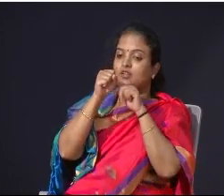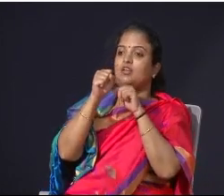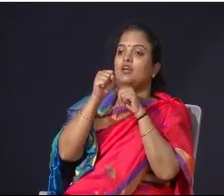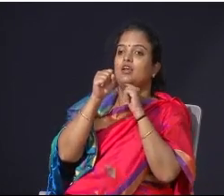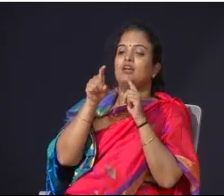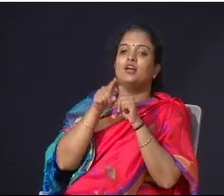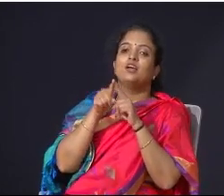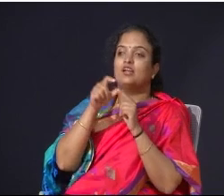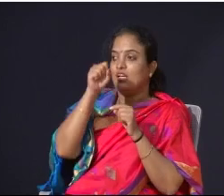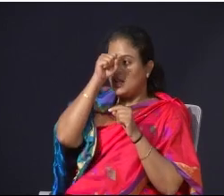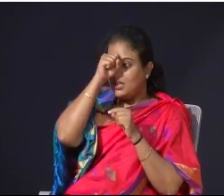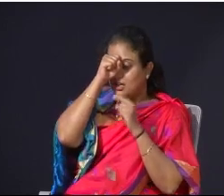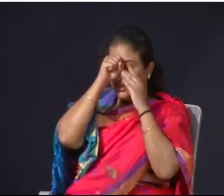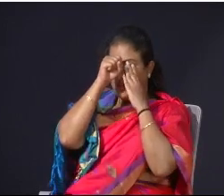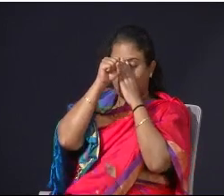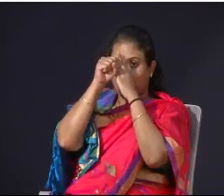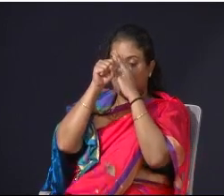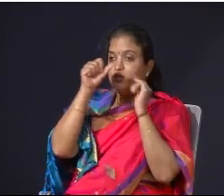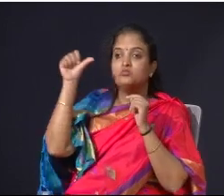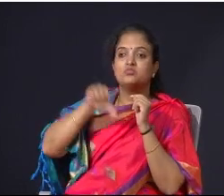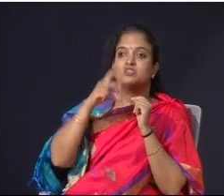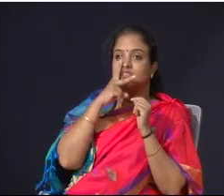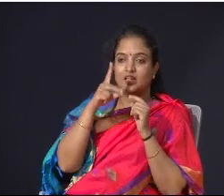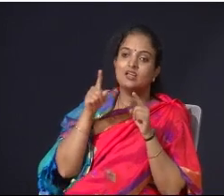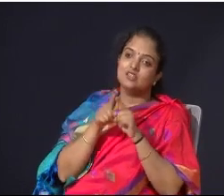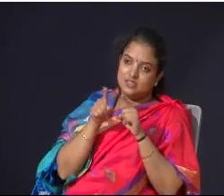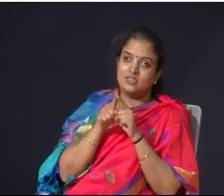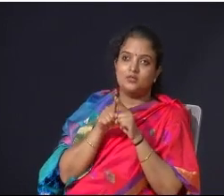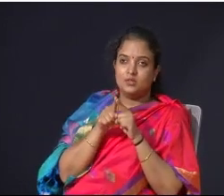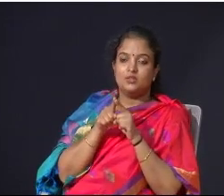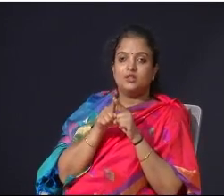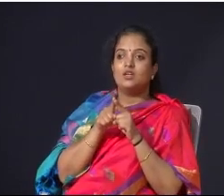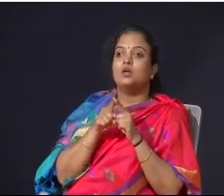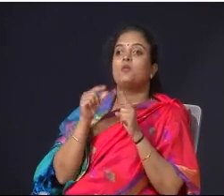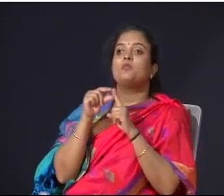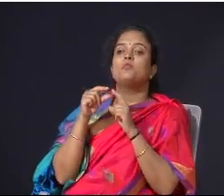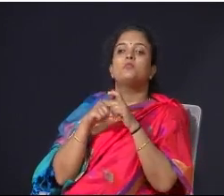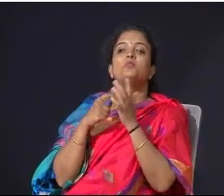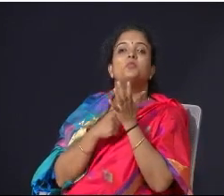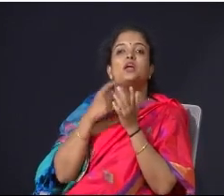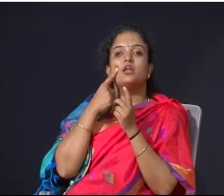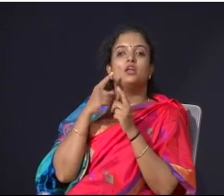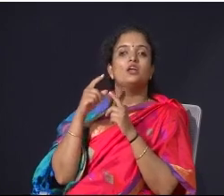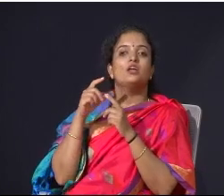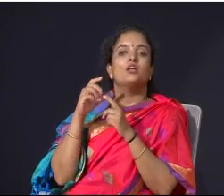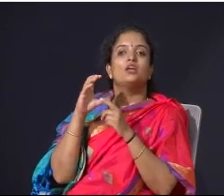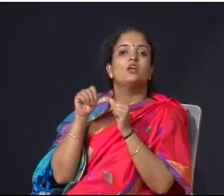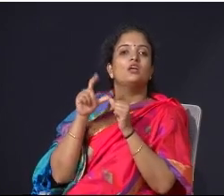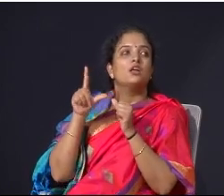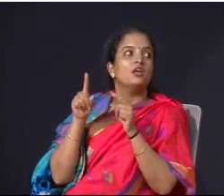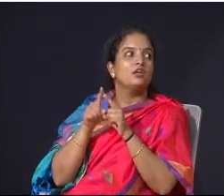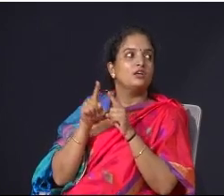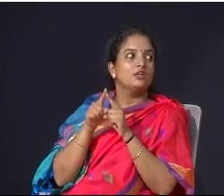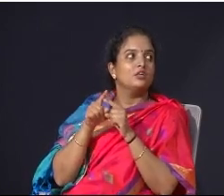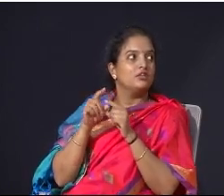loss? You can't see what's at the center. Okay? Let's do a peripheral field loss. Just don't close your fist completely. Keep a gap